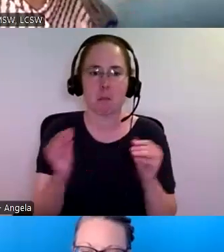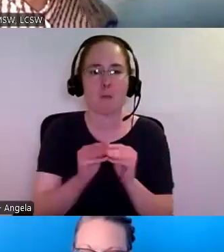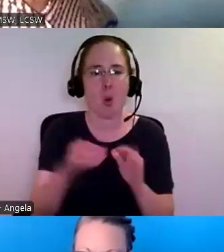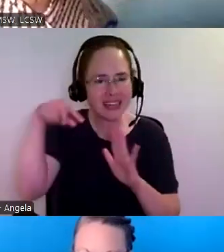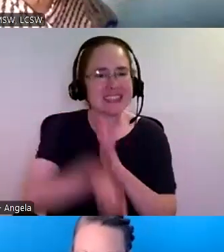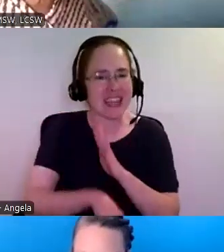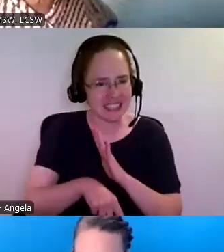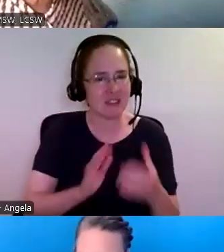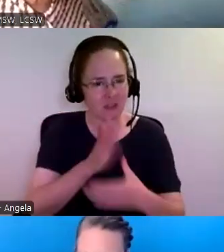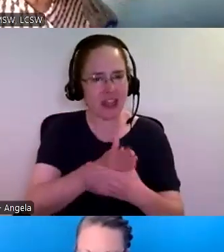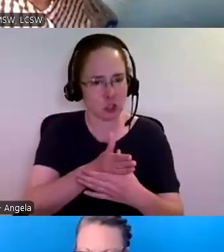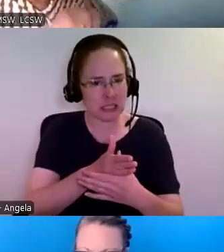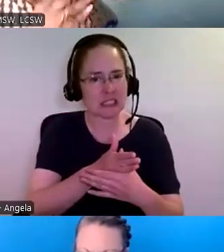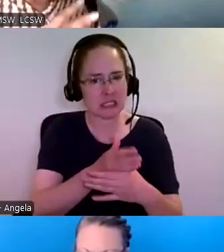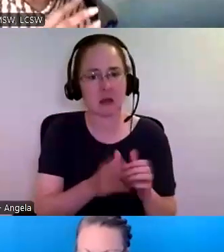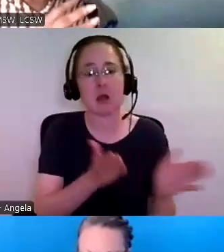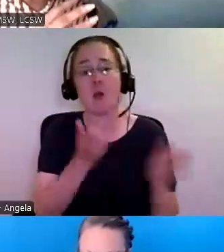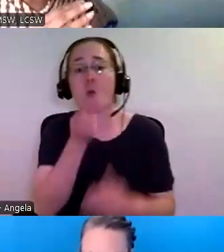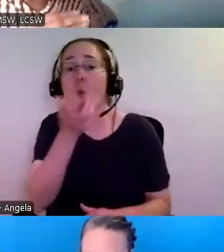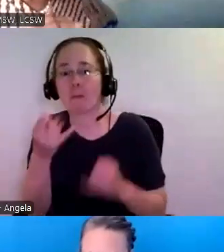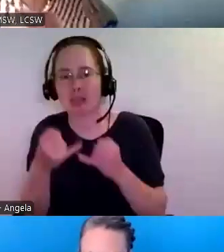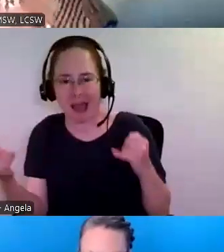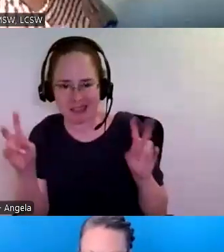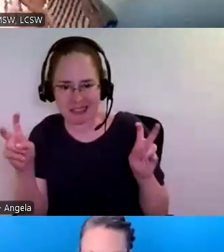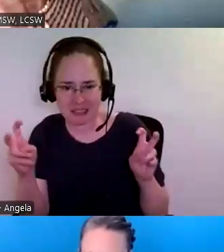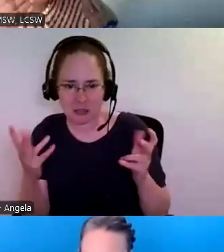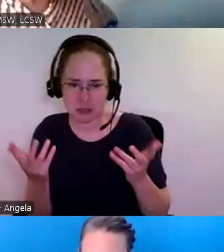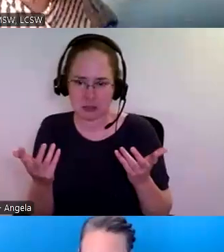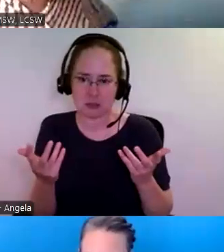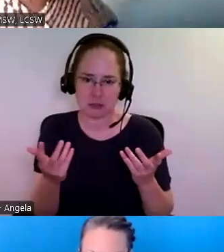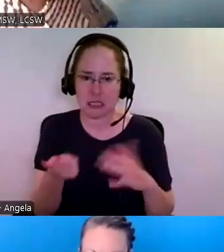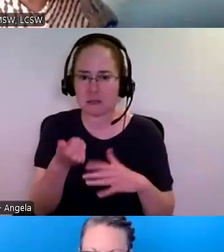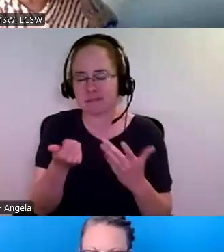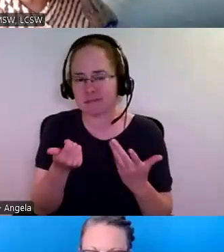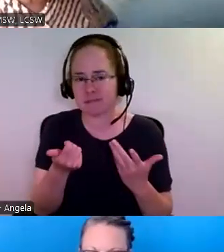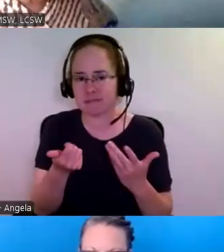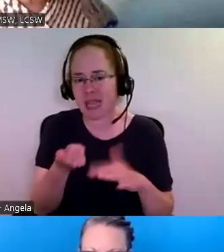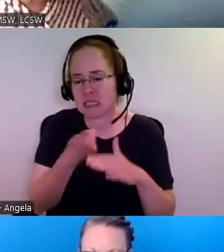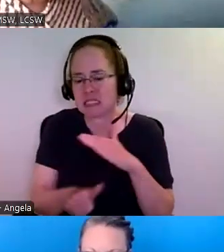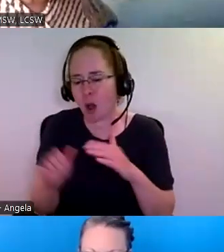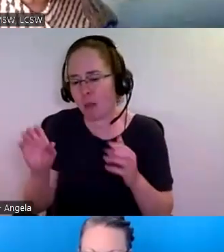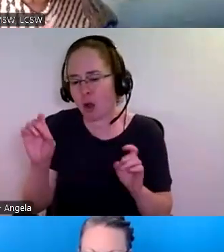intensive interventions, warm lines or sub-crisis lines,